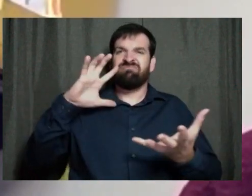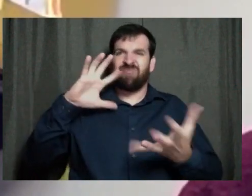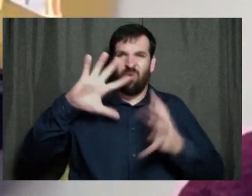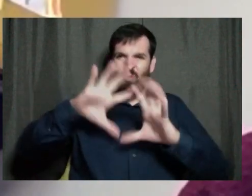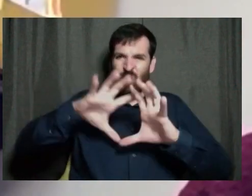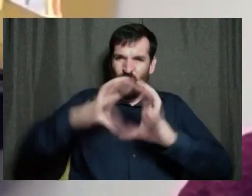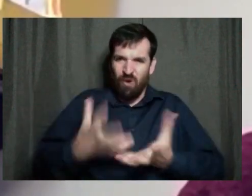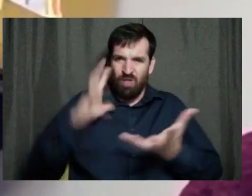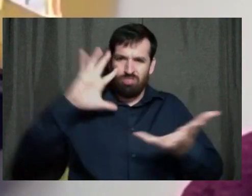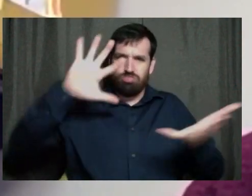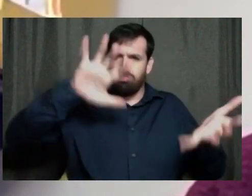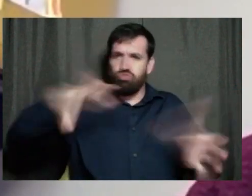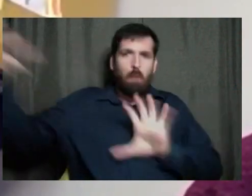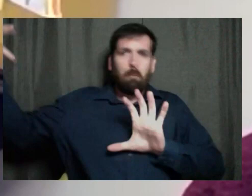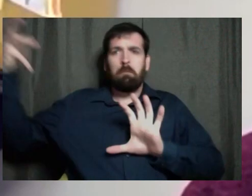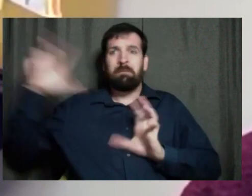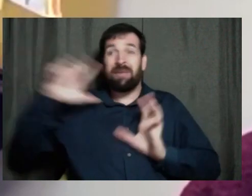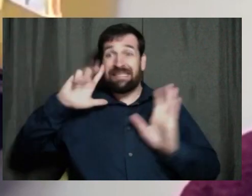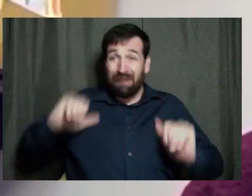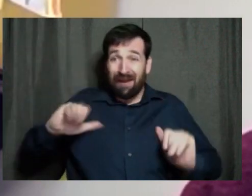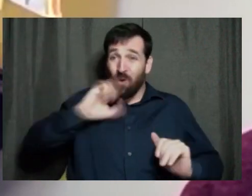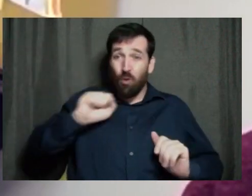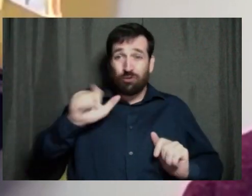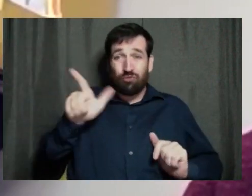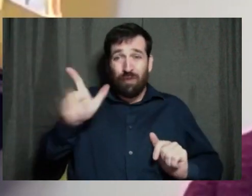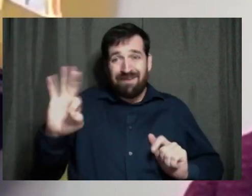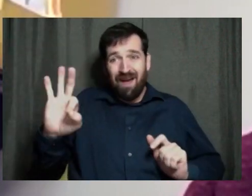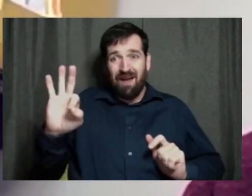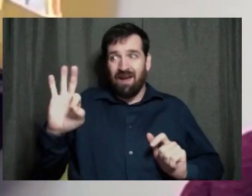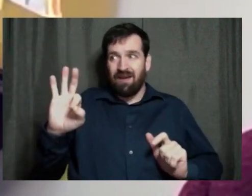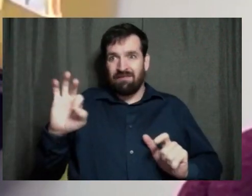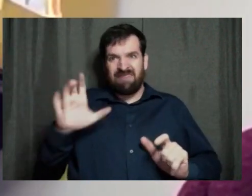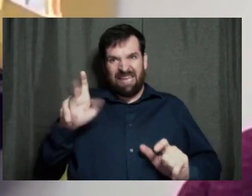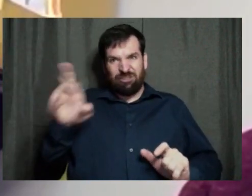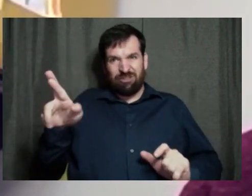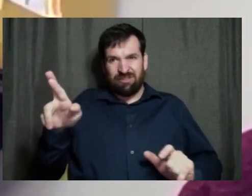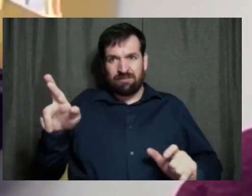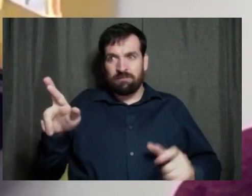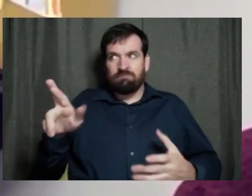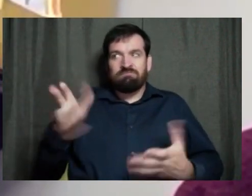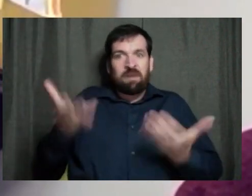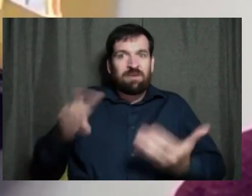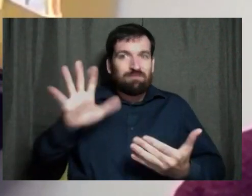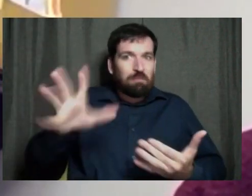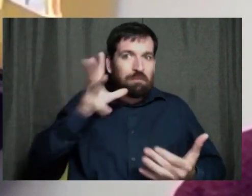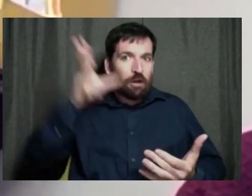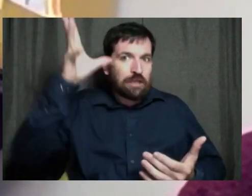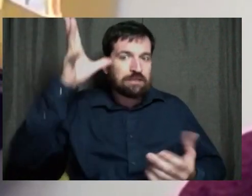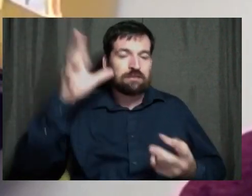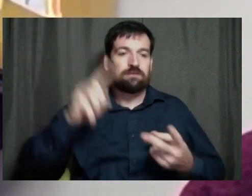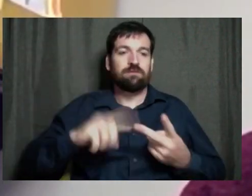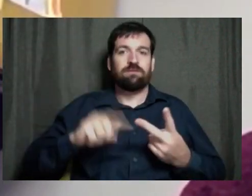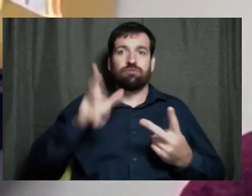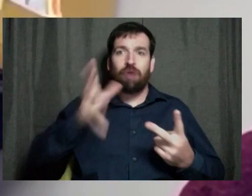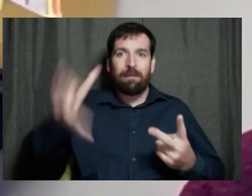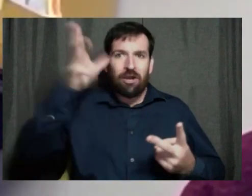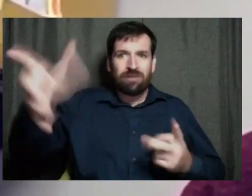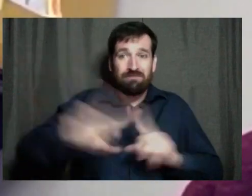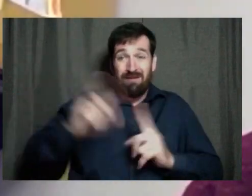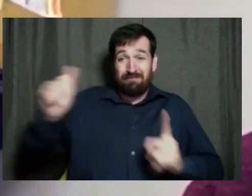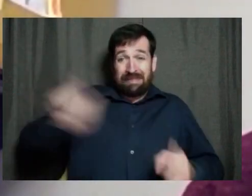to hear you have cancer when you're 29. You expect to maybe hear that about your parent or a grandparent, but never